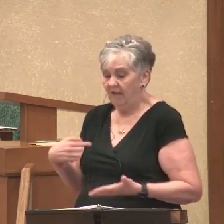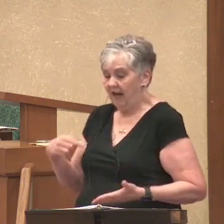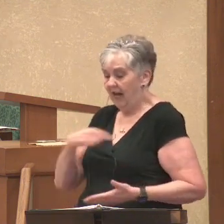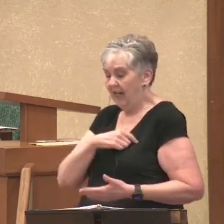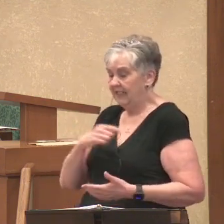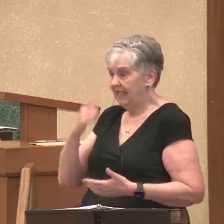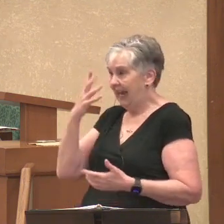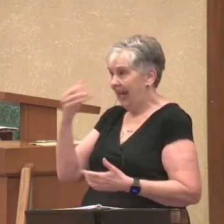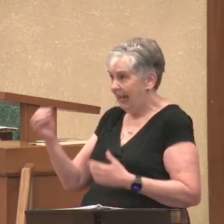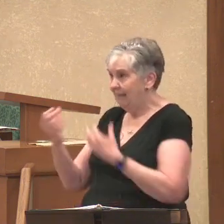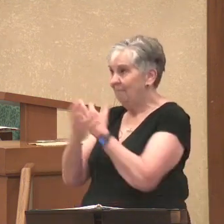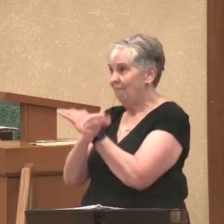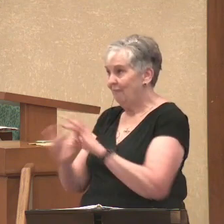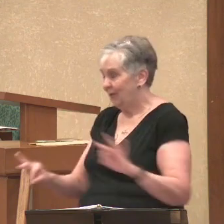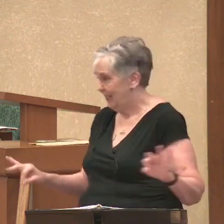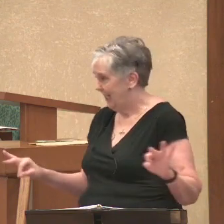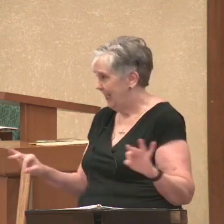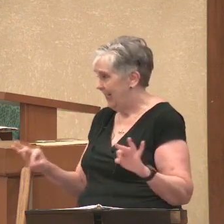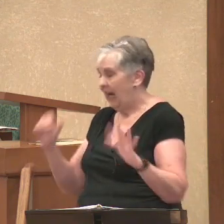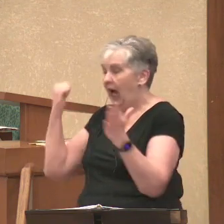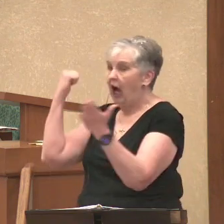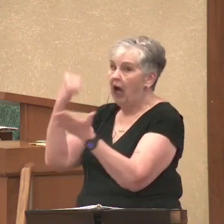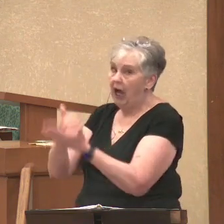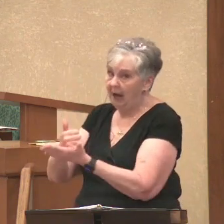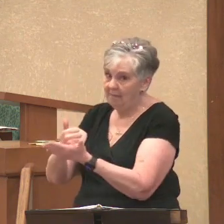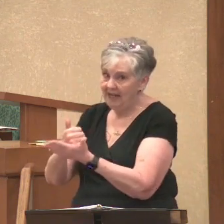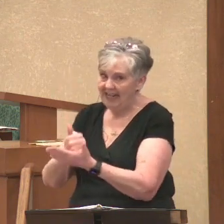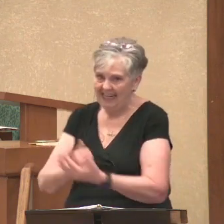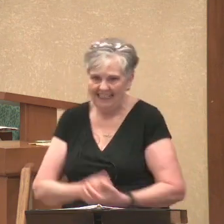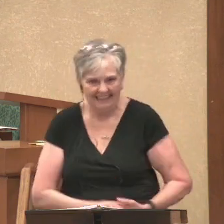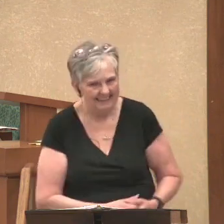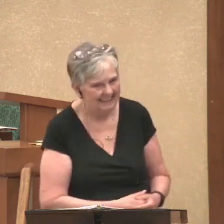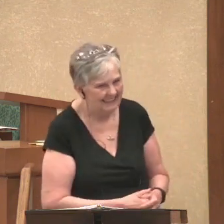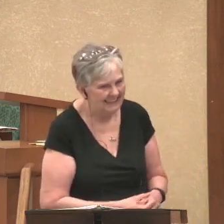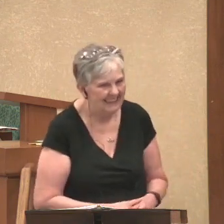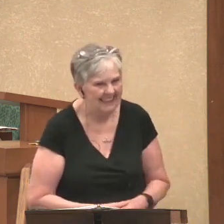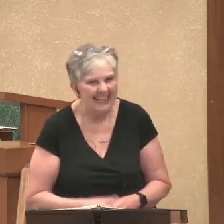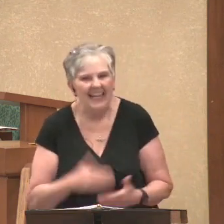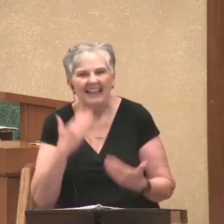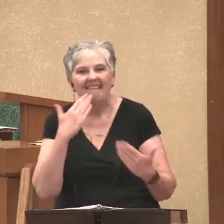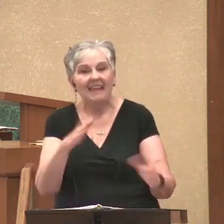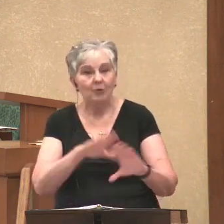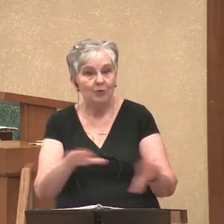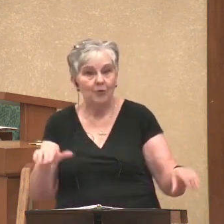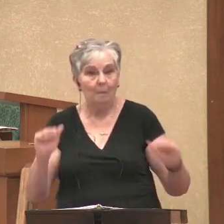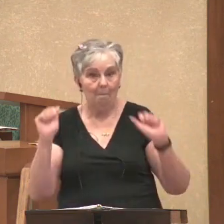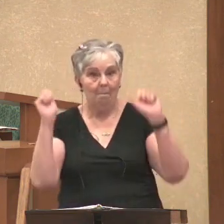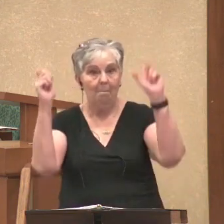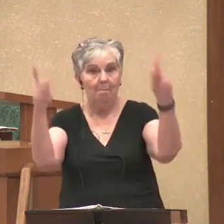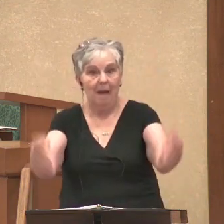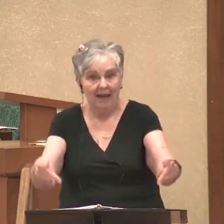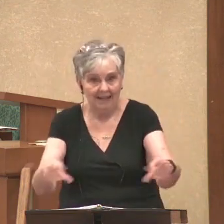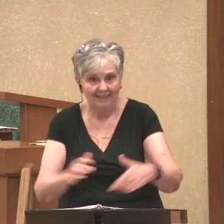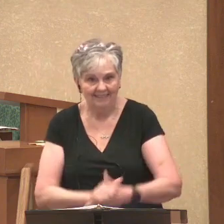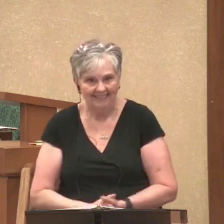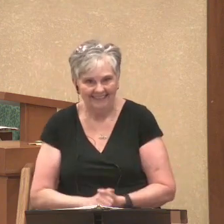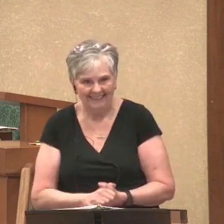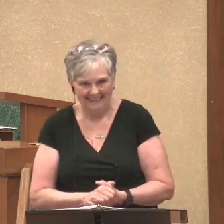and free. Amen. Thank you, children. You can go back to your seats.